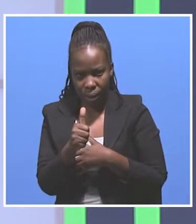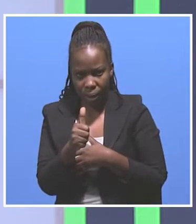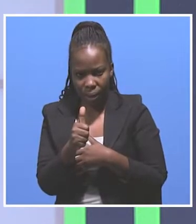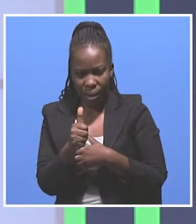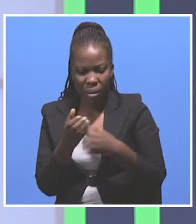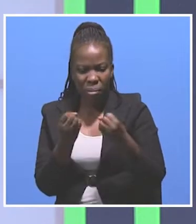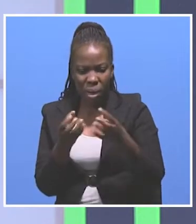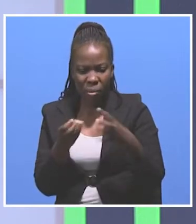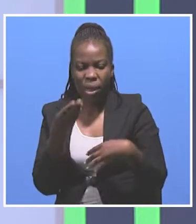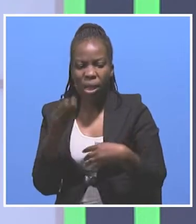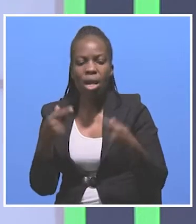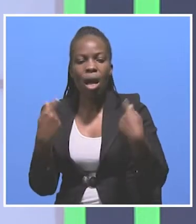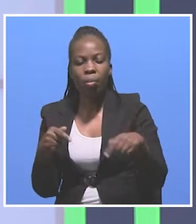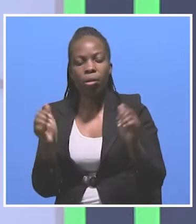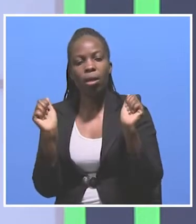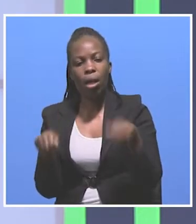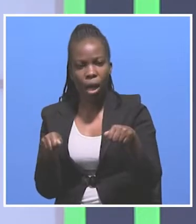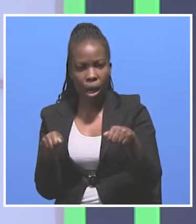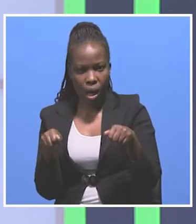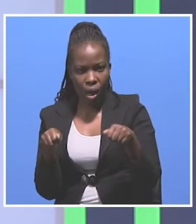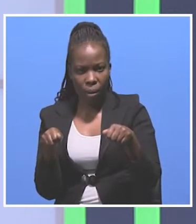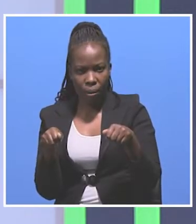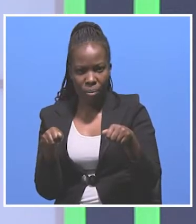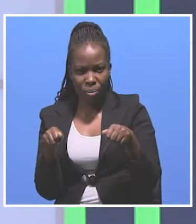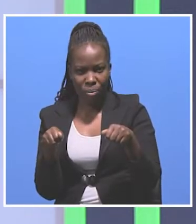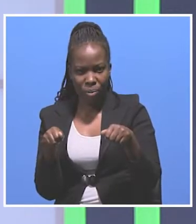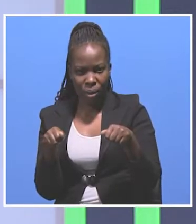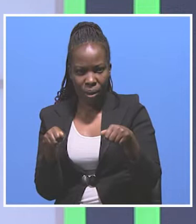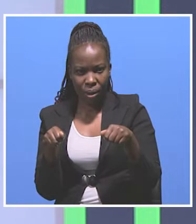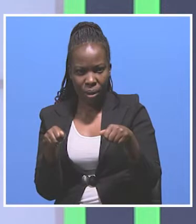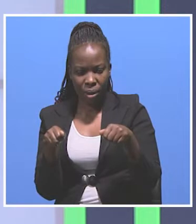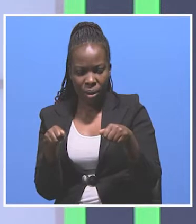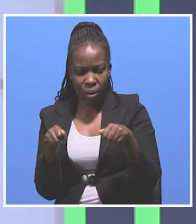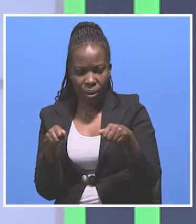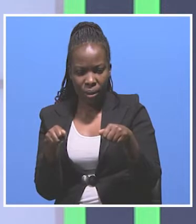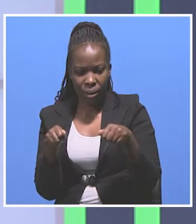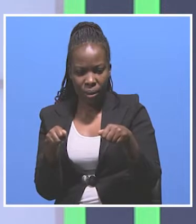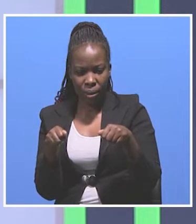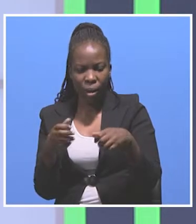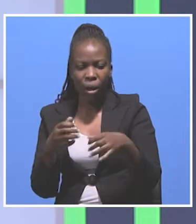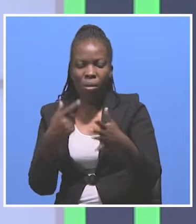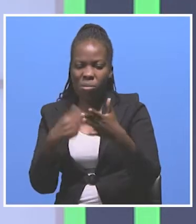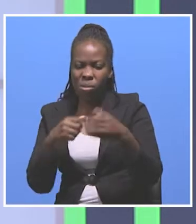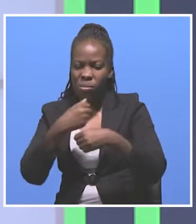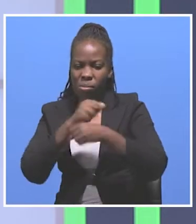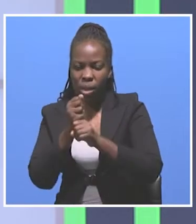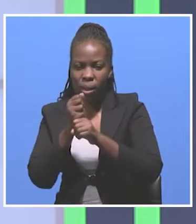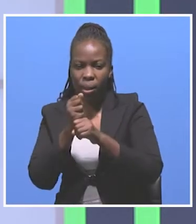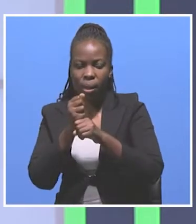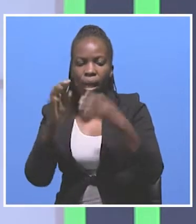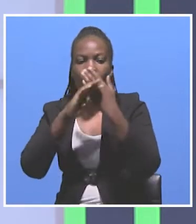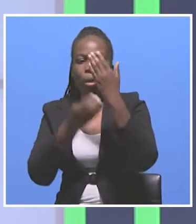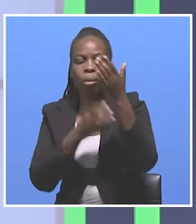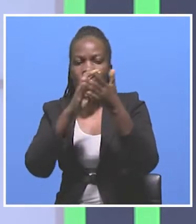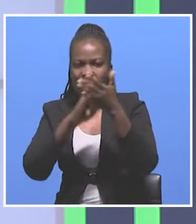wrong. Okay? So what makes a miscarriage or an abortion to be unsafe is, number